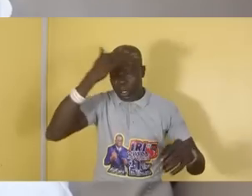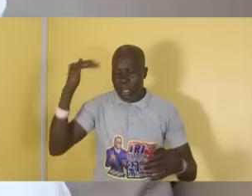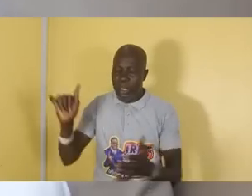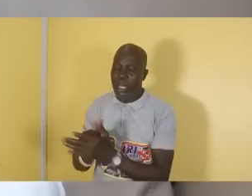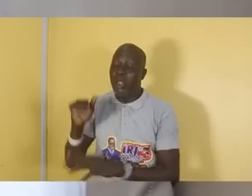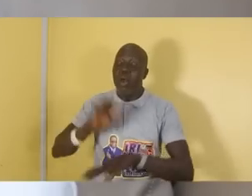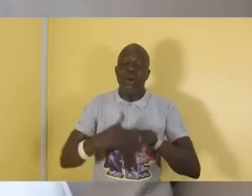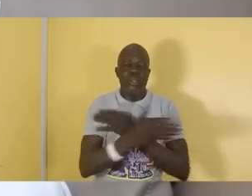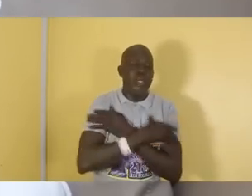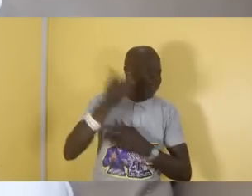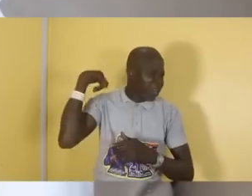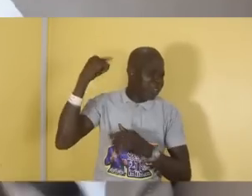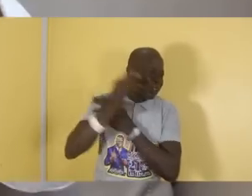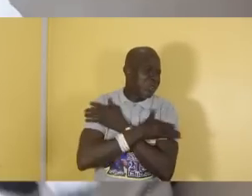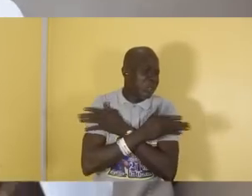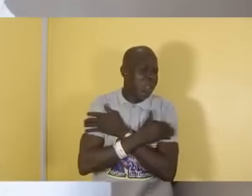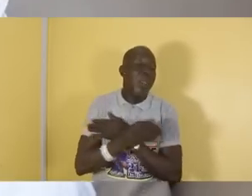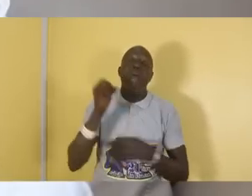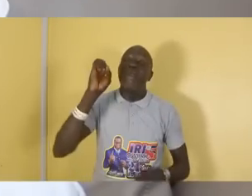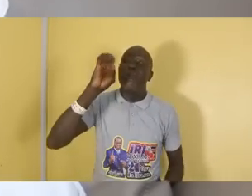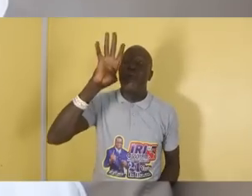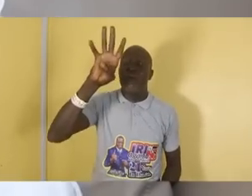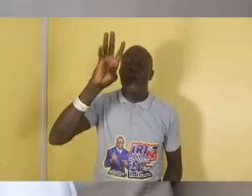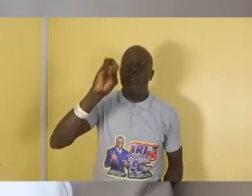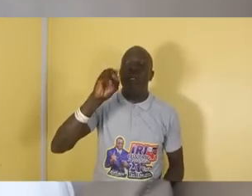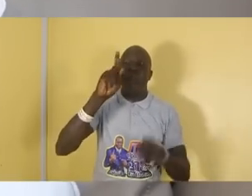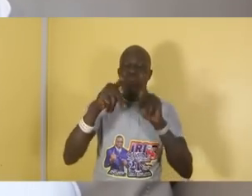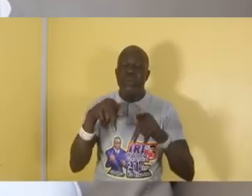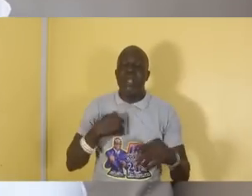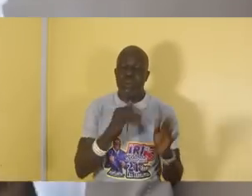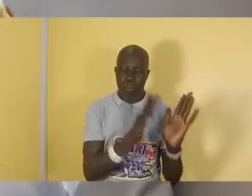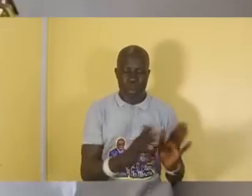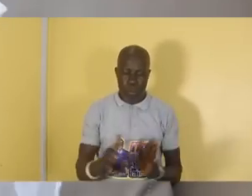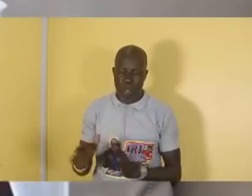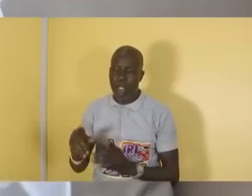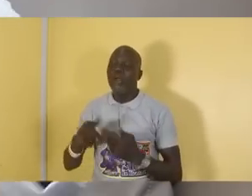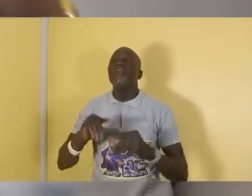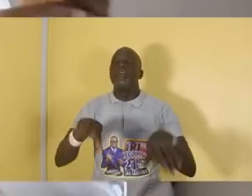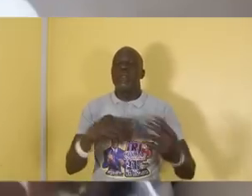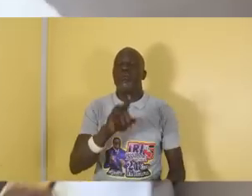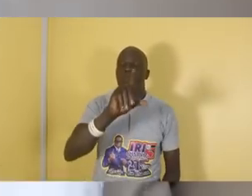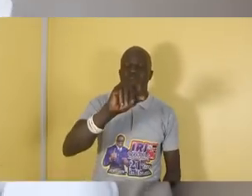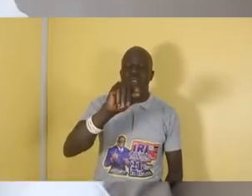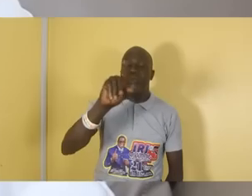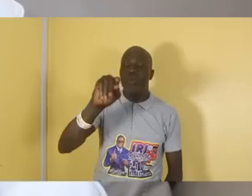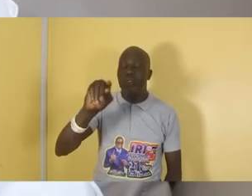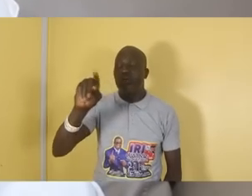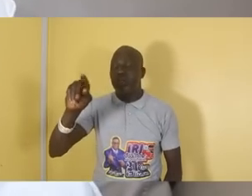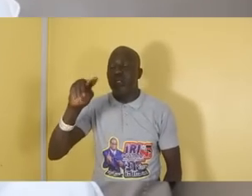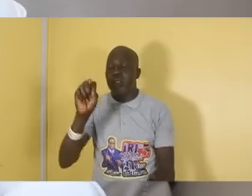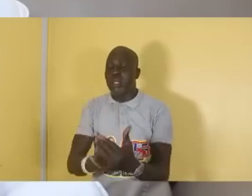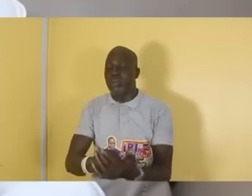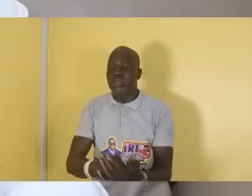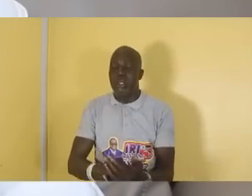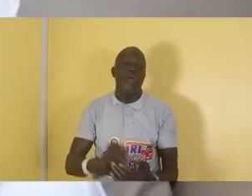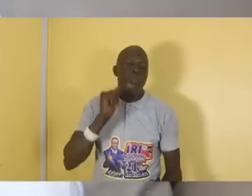Don't forget that. Last week Sunday, 40 people. We pray. Give them 20,000 naira